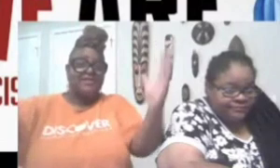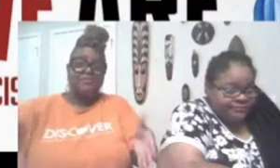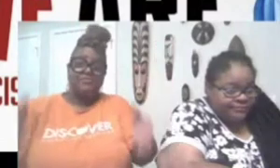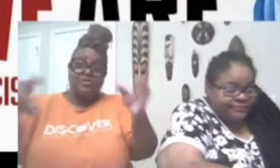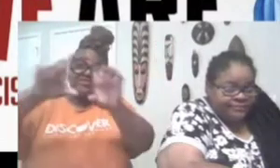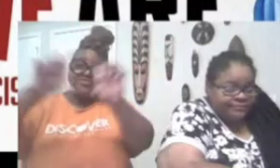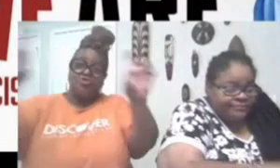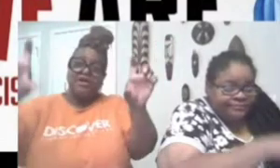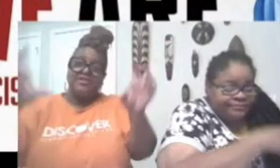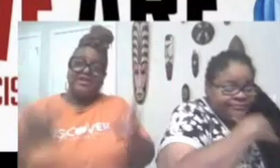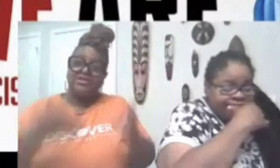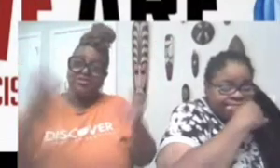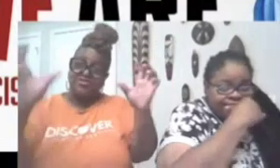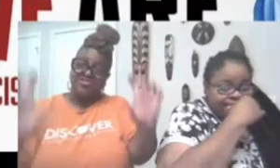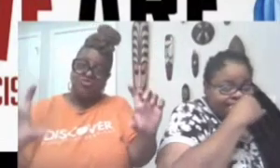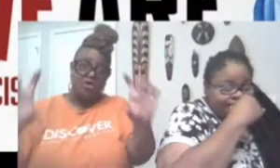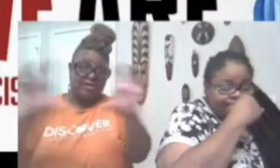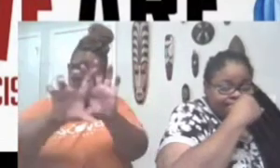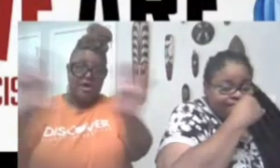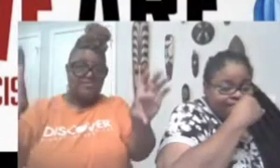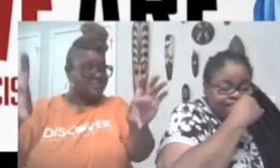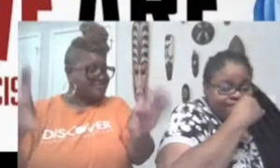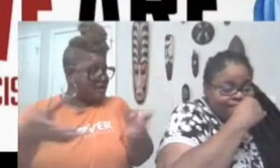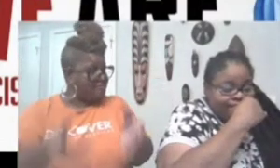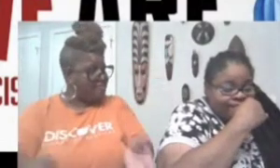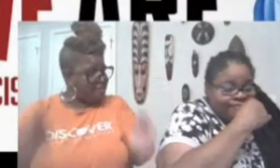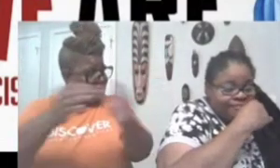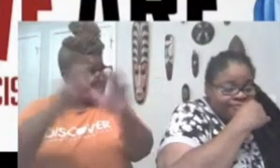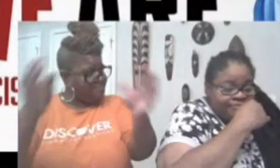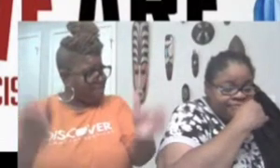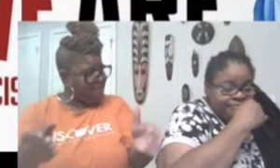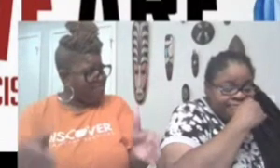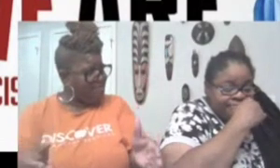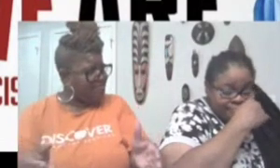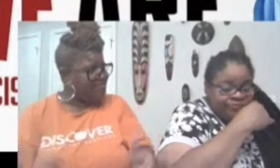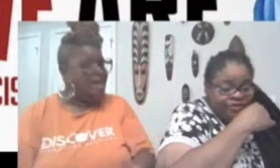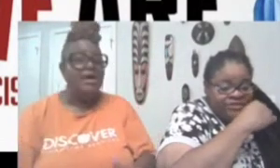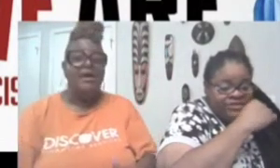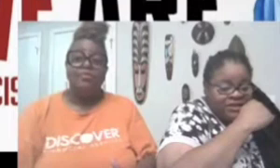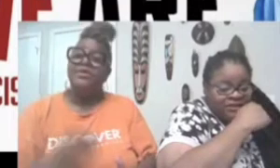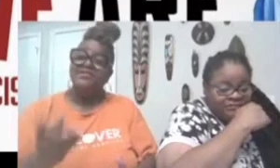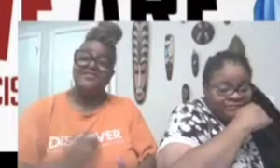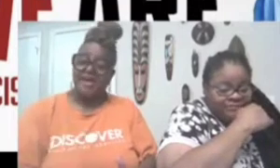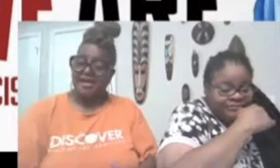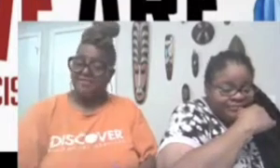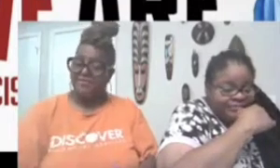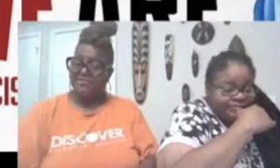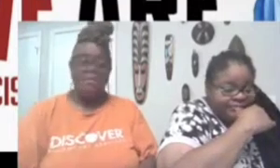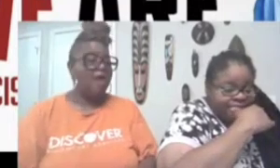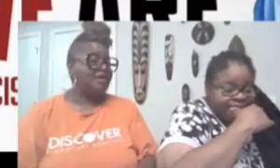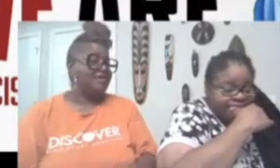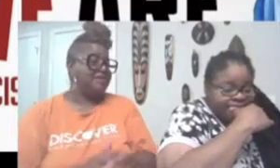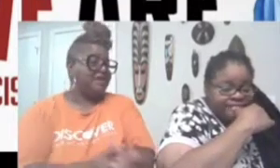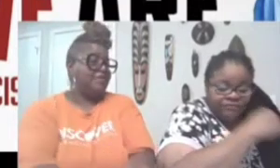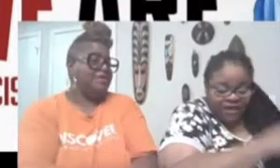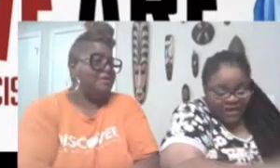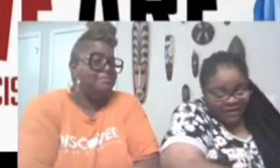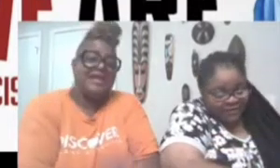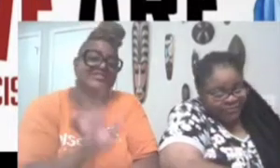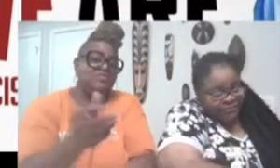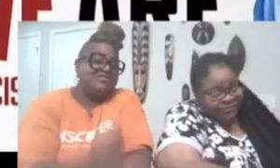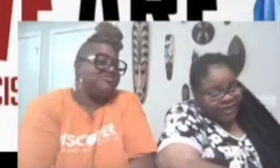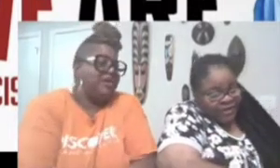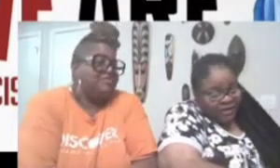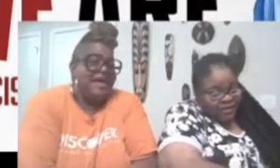the sign up. If you look historically, one of those historic, um, monuments, rent a slave, rent a slave. It was a market in that area.